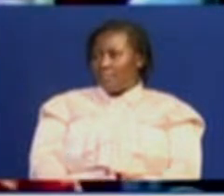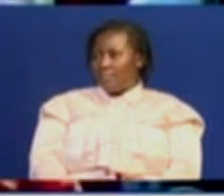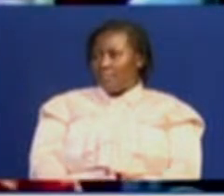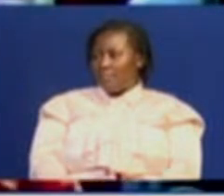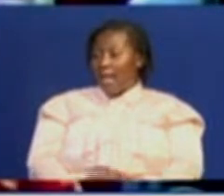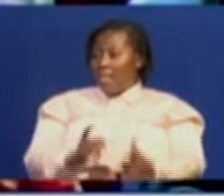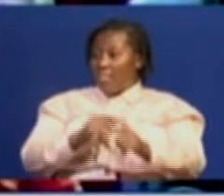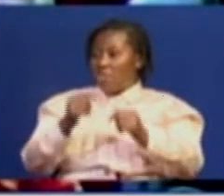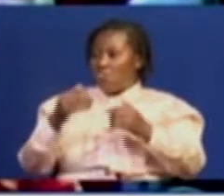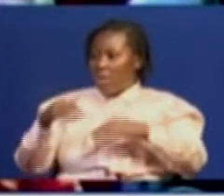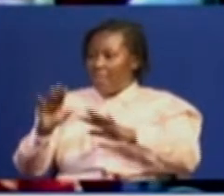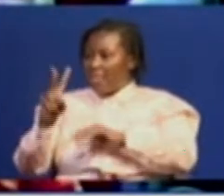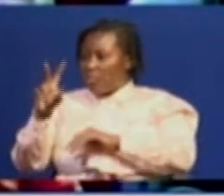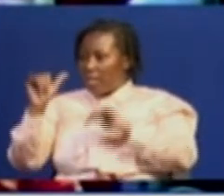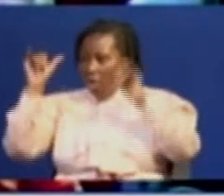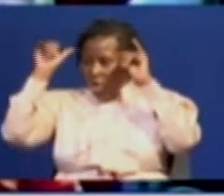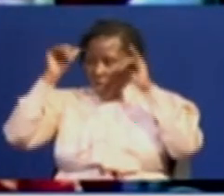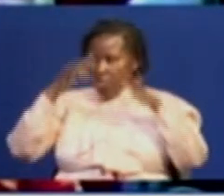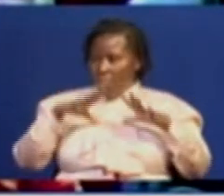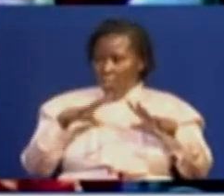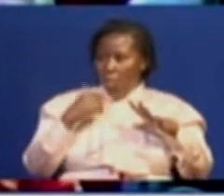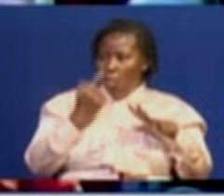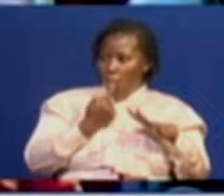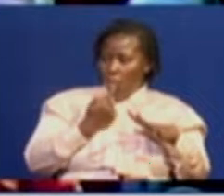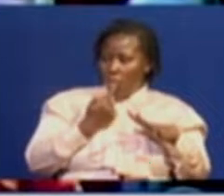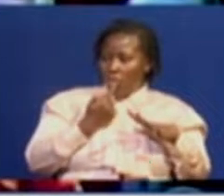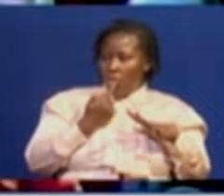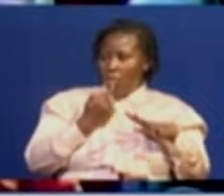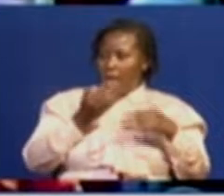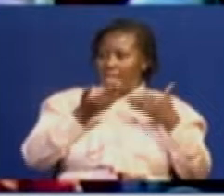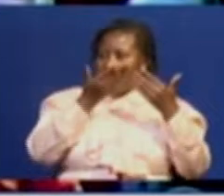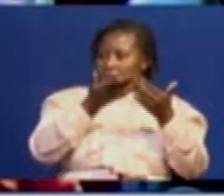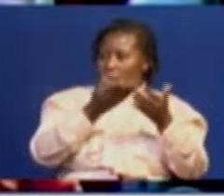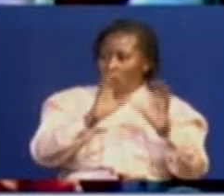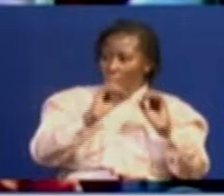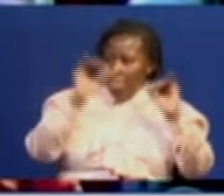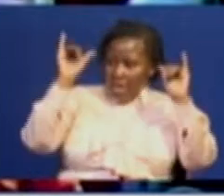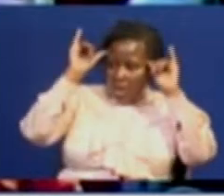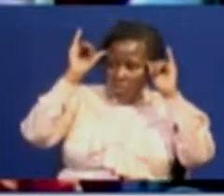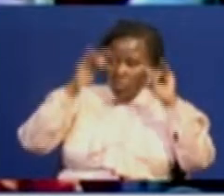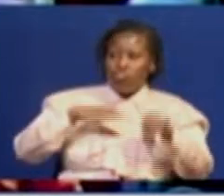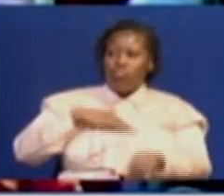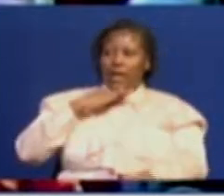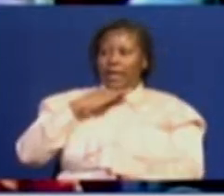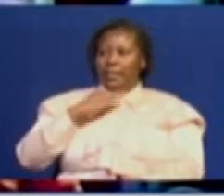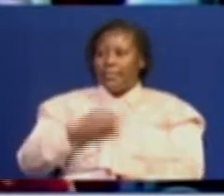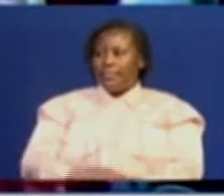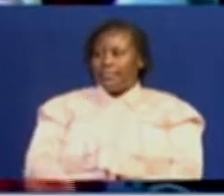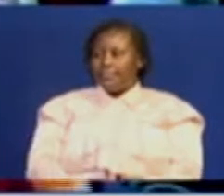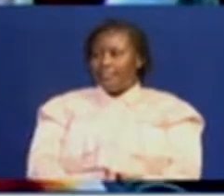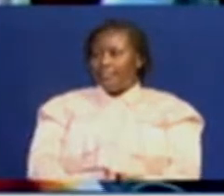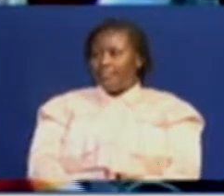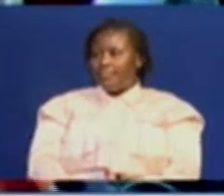extension. And then you leave the 20 cows for the people who are not given the cows to die.